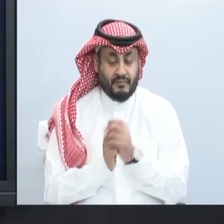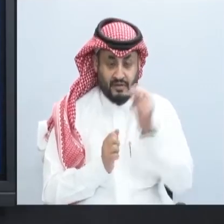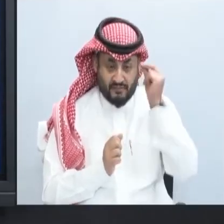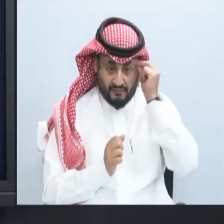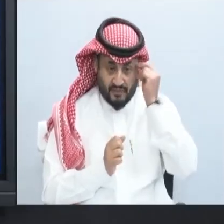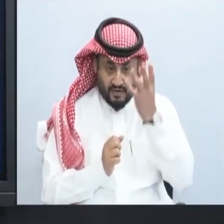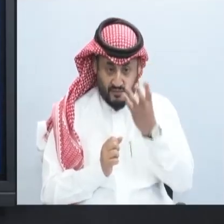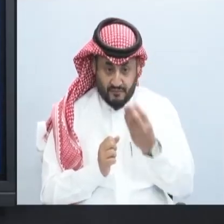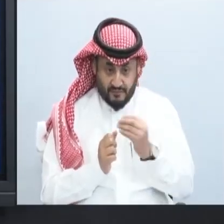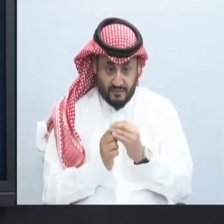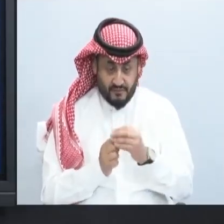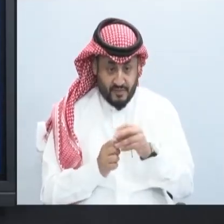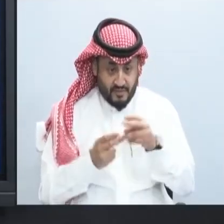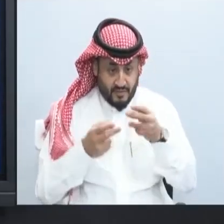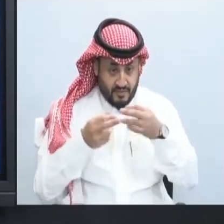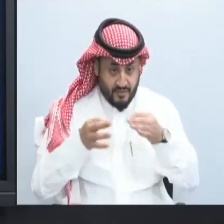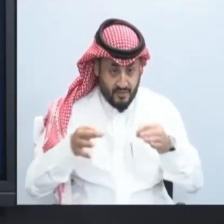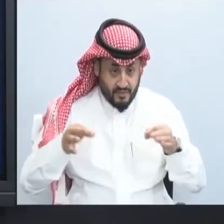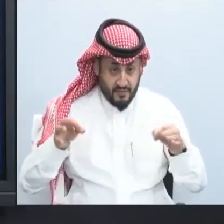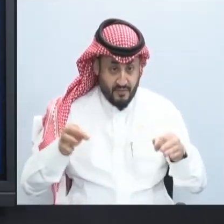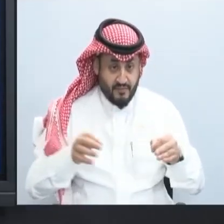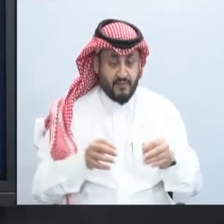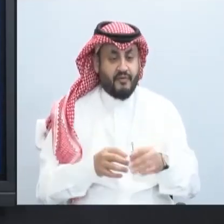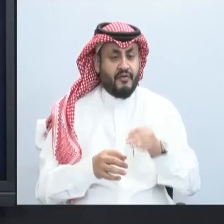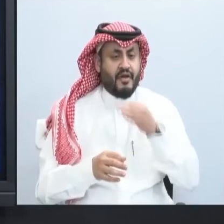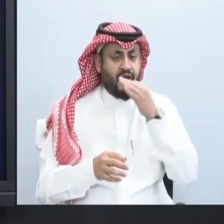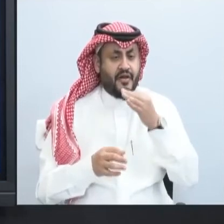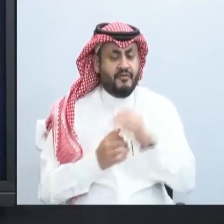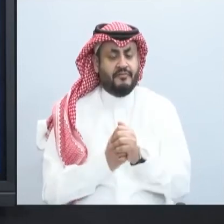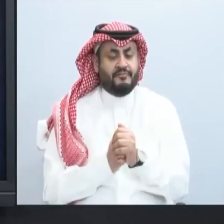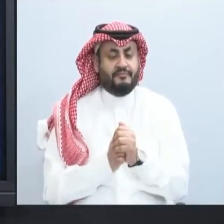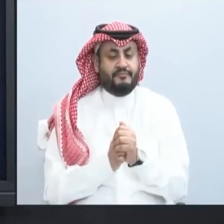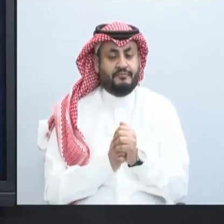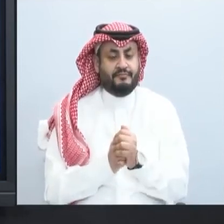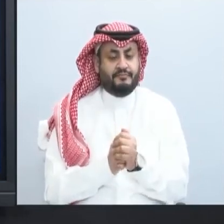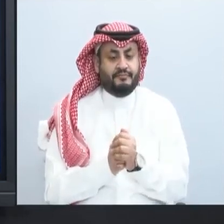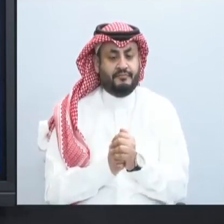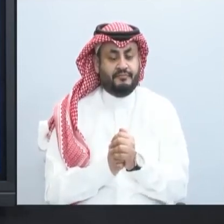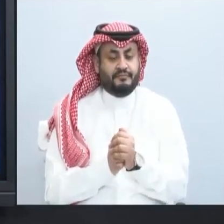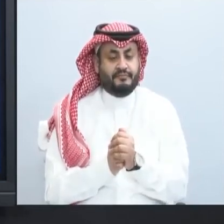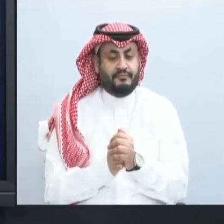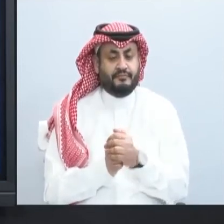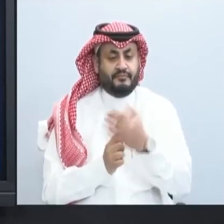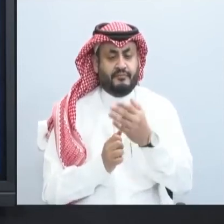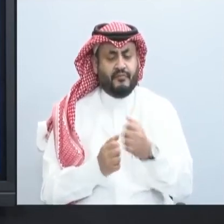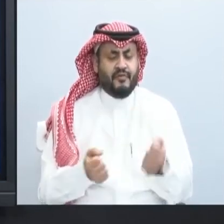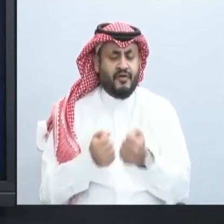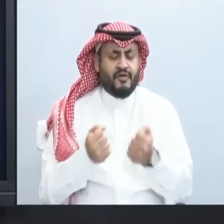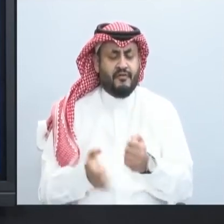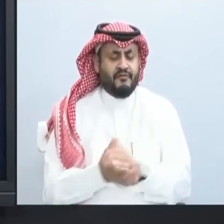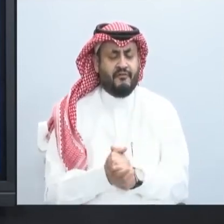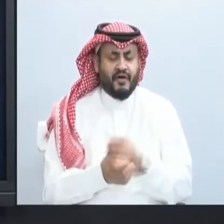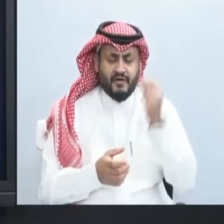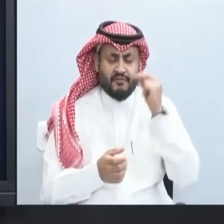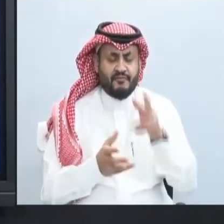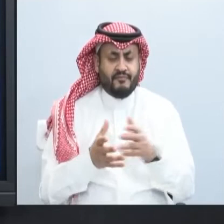mind. Sometimes we're going to come across words that have the same sound. Now, let's practice and let's remind